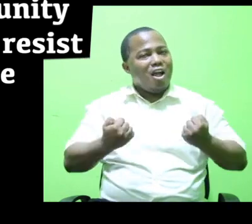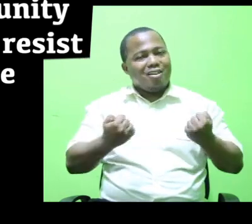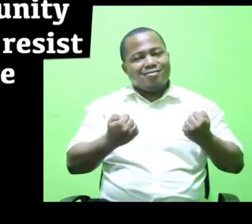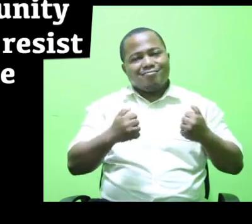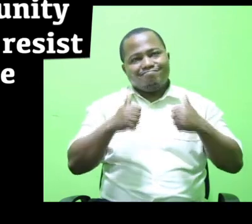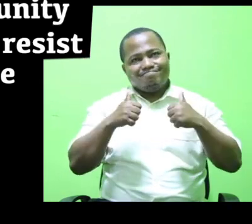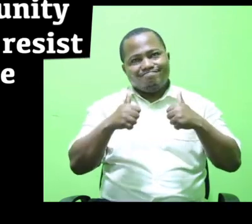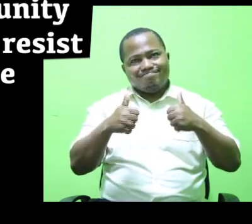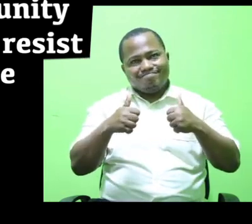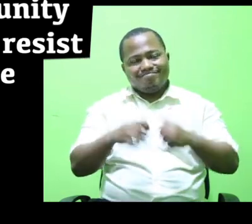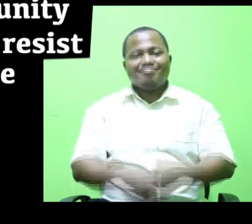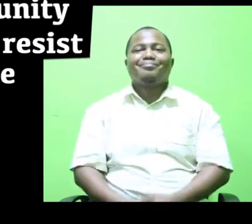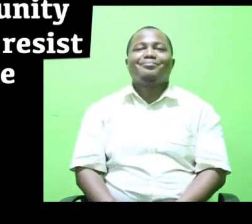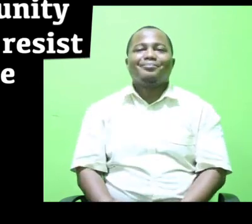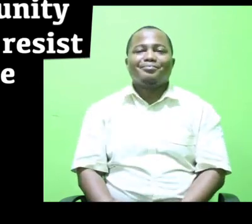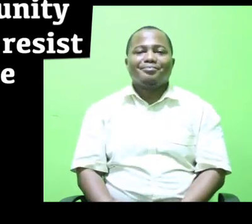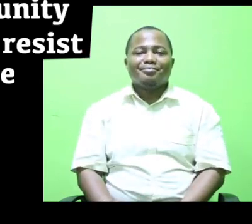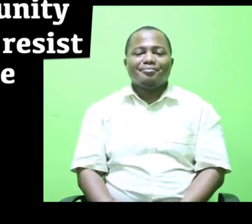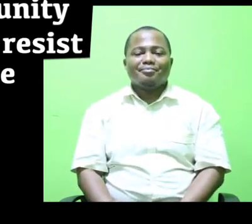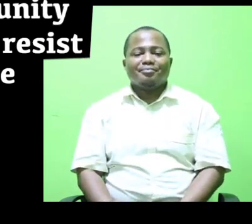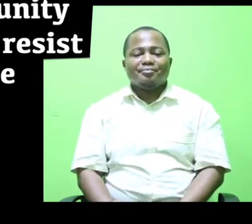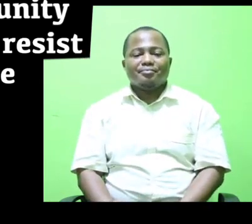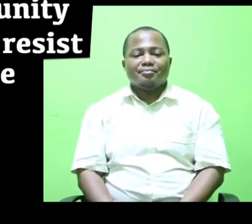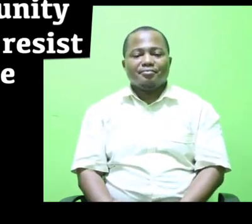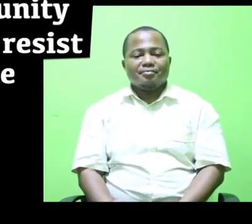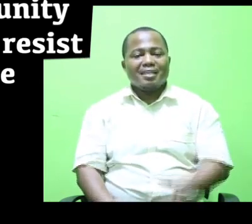well-being fit.